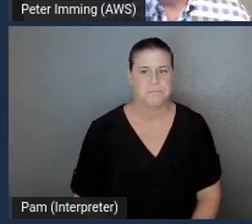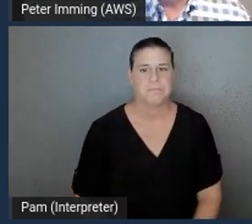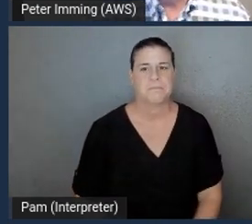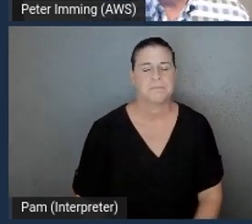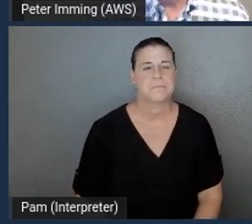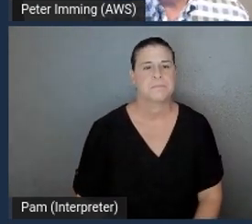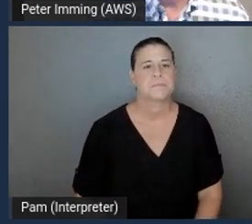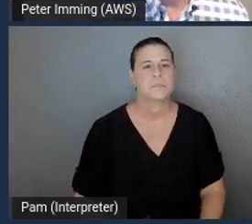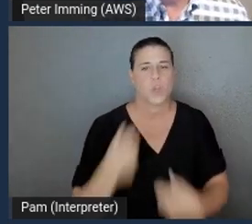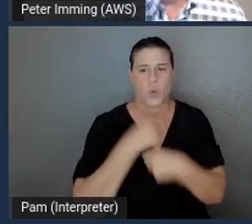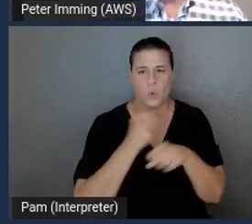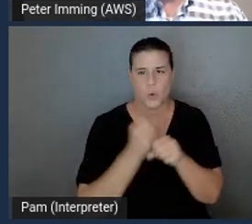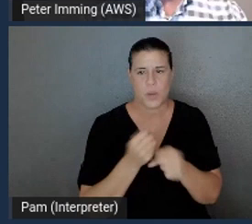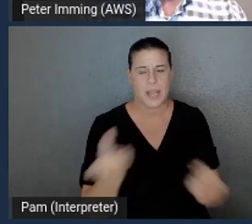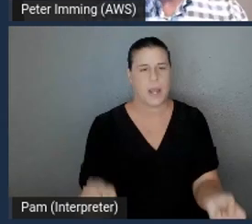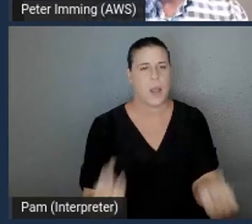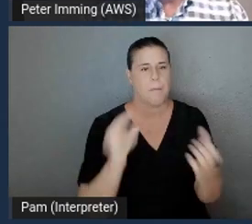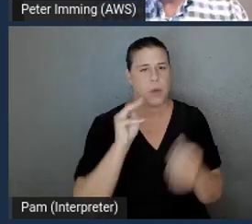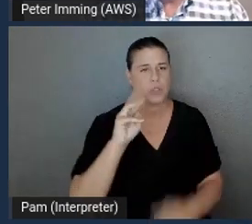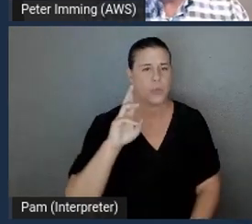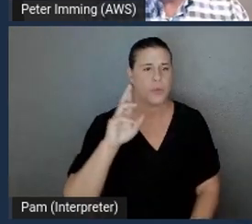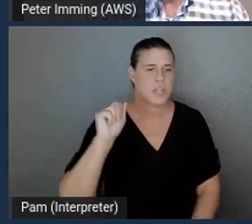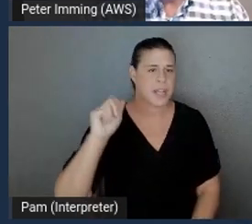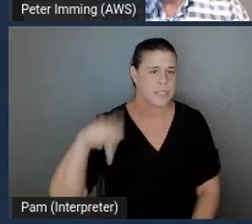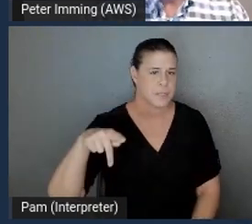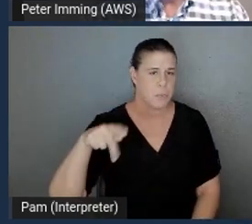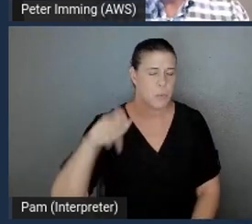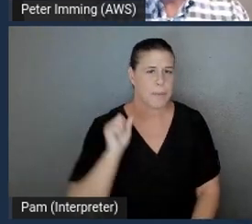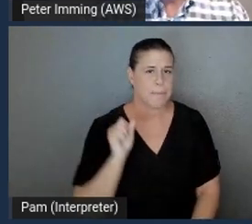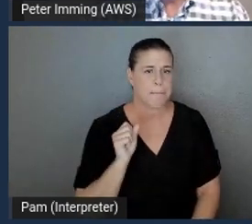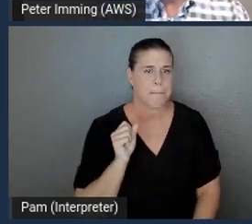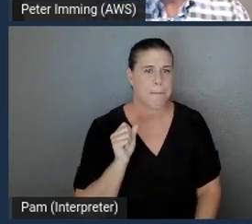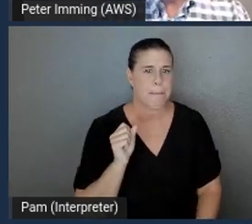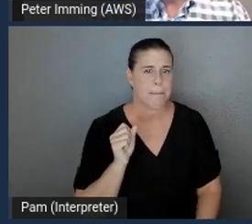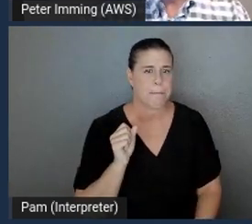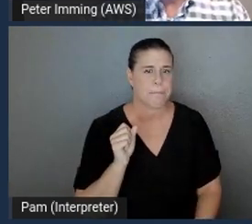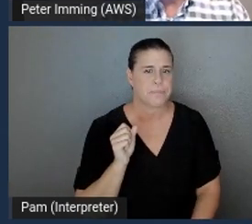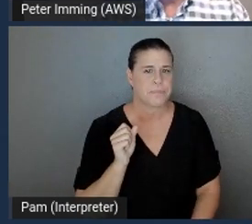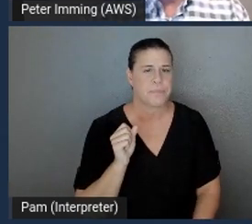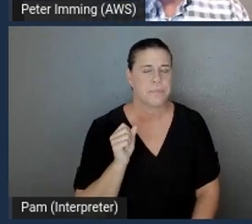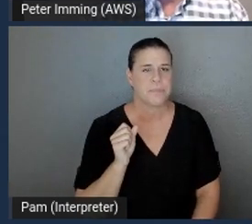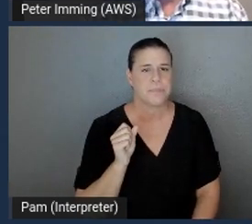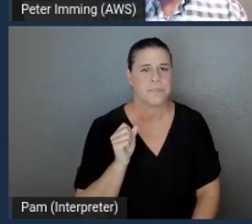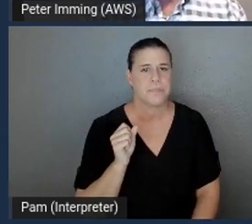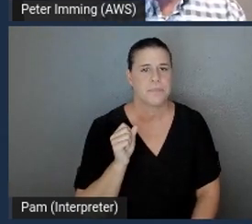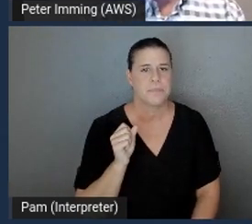go to create a multi-region access point, we'll jump back into that.